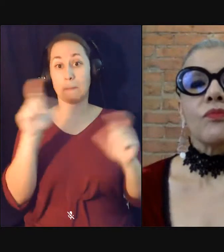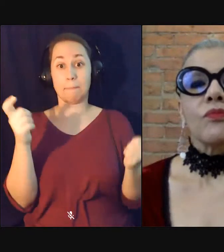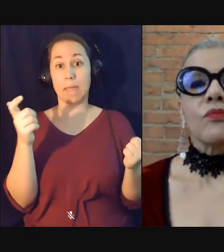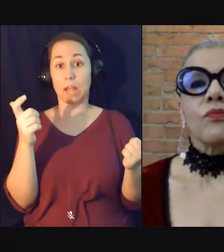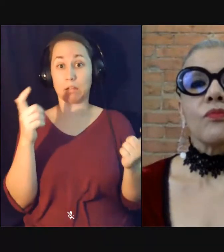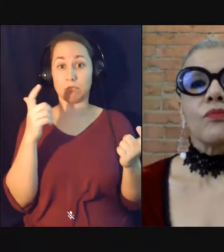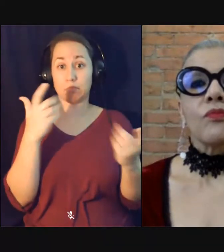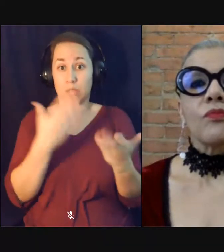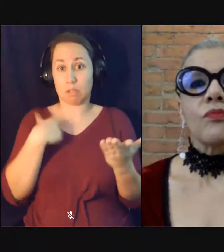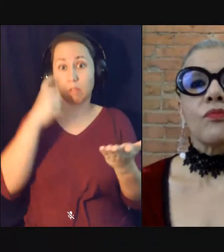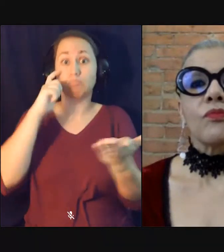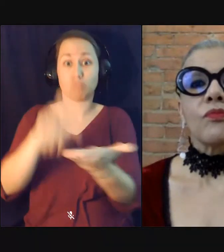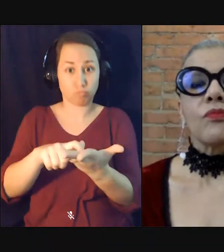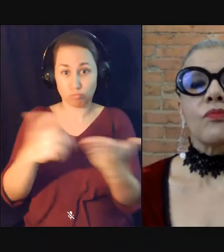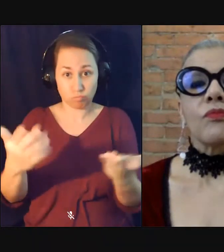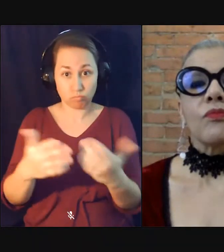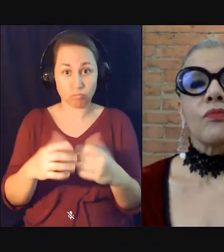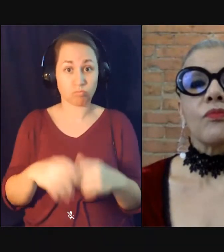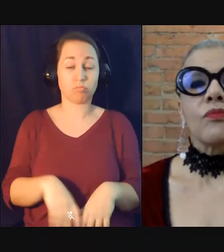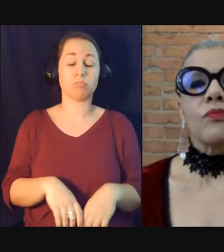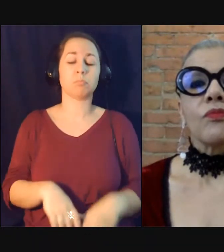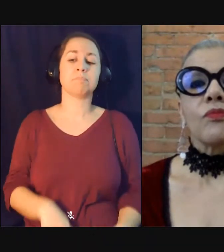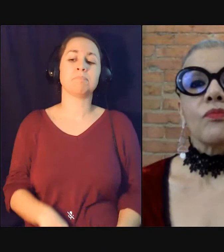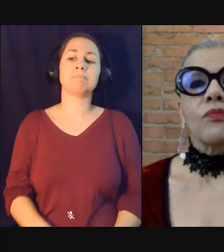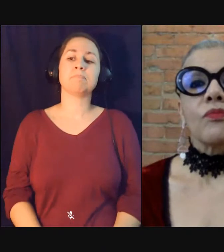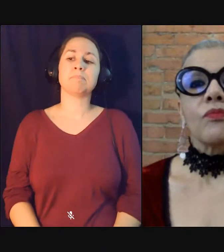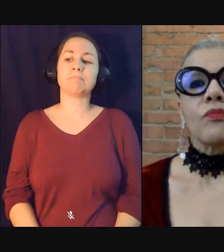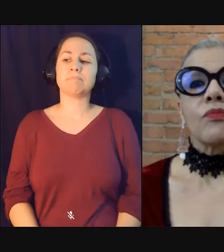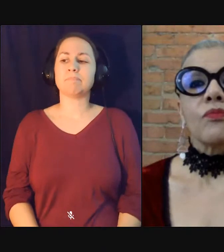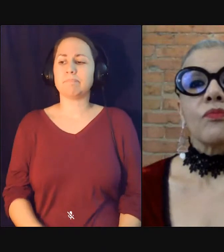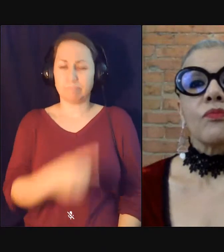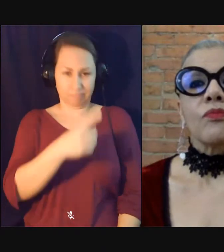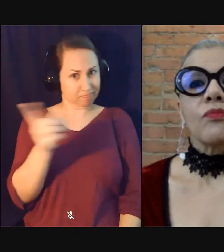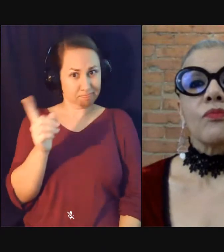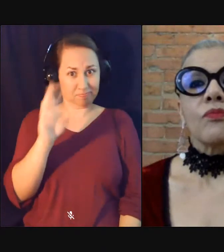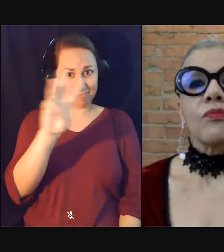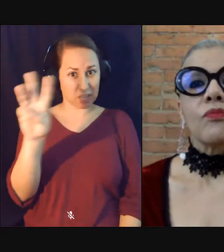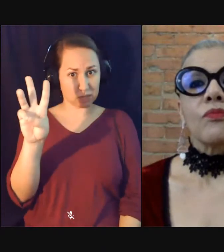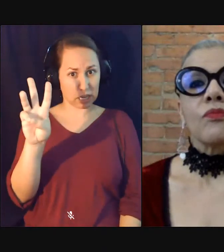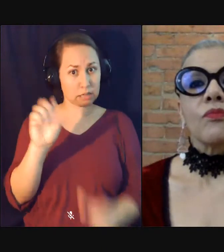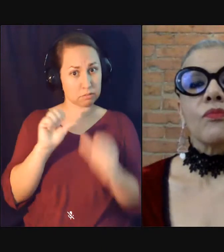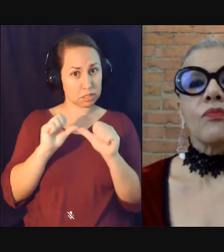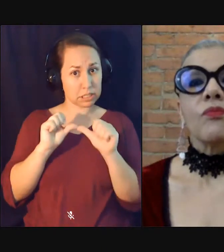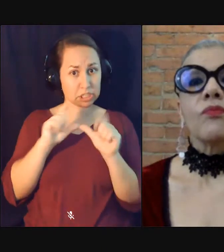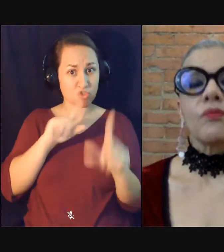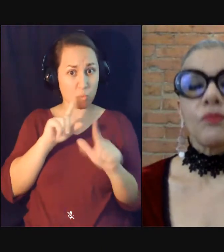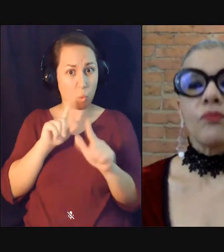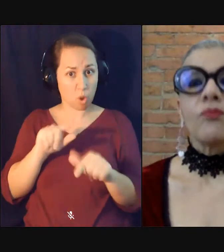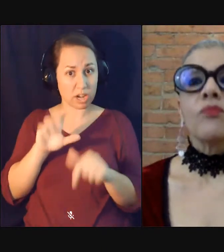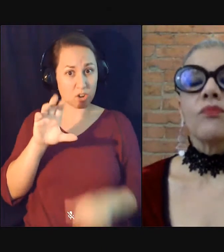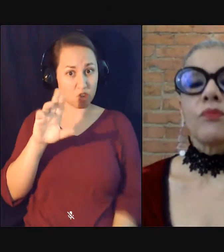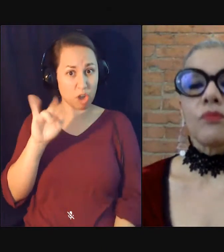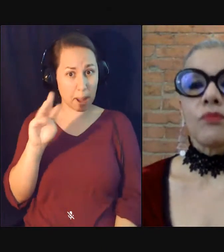learned to recognize is, like, are they consistently reporting crimes by